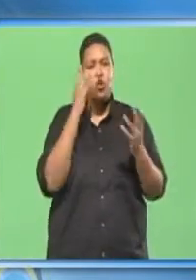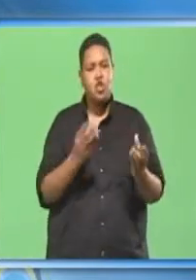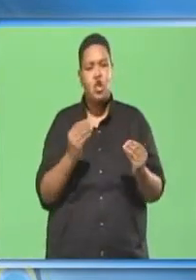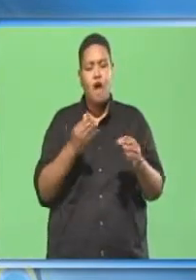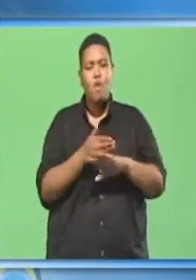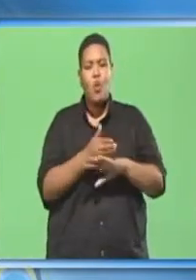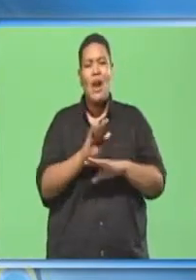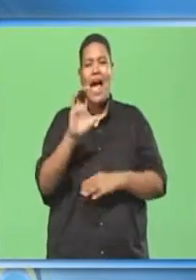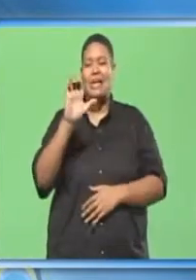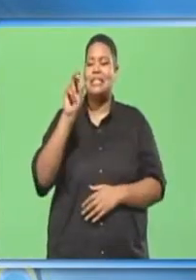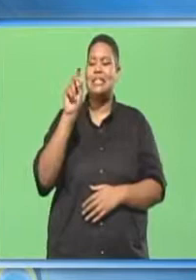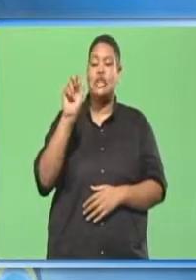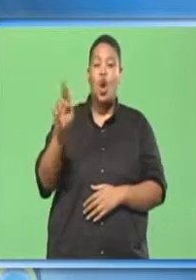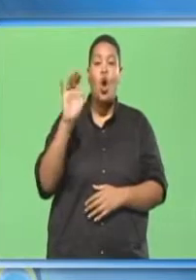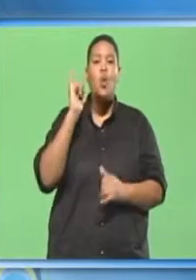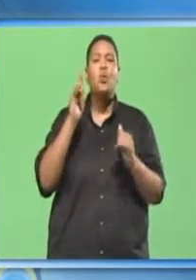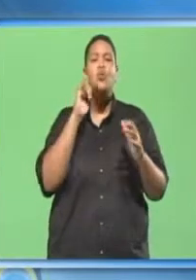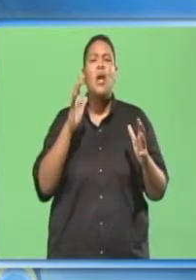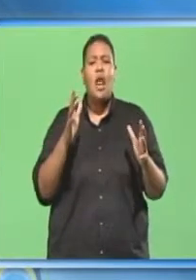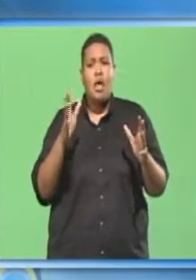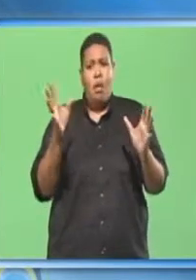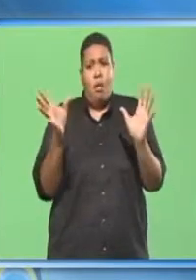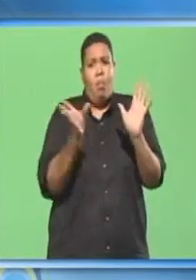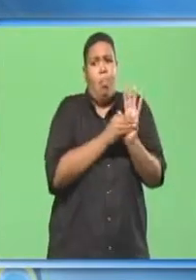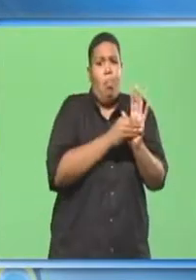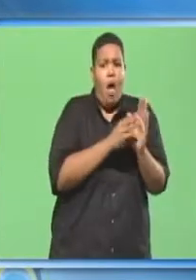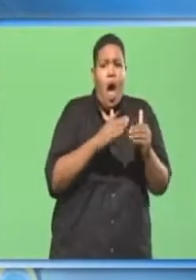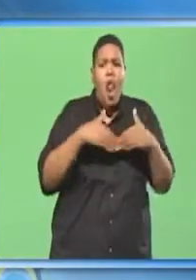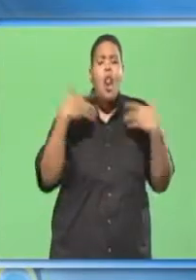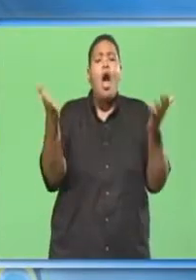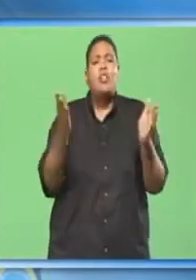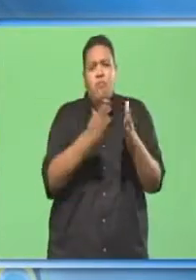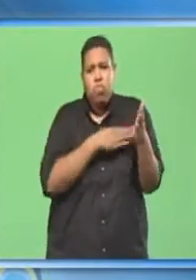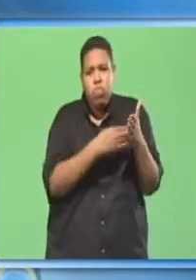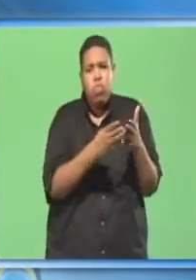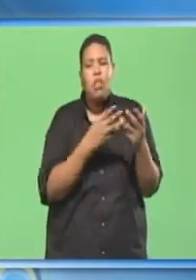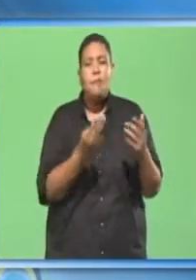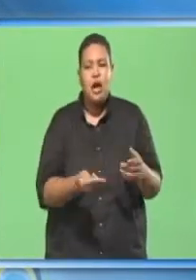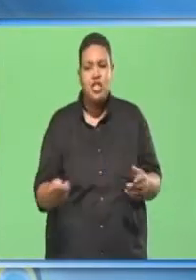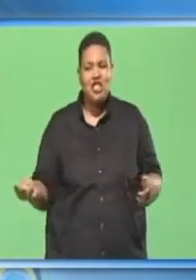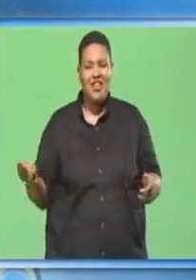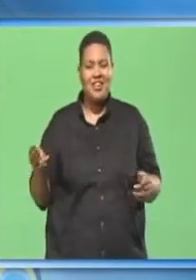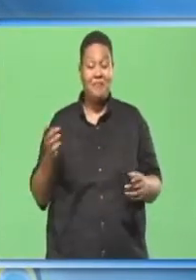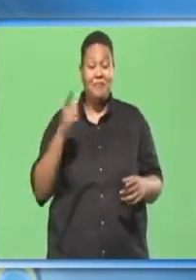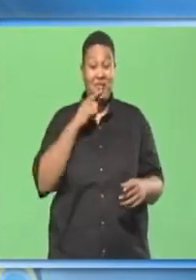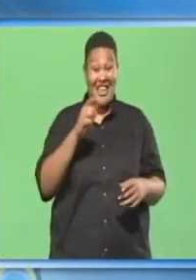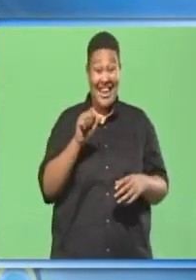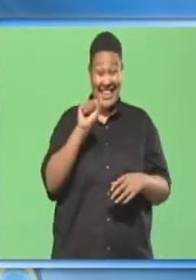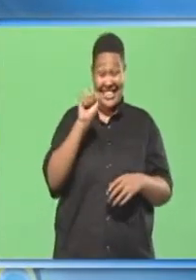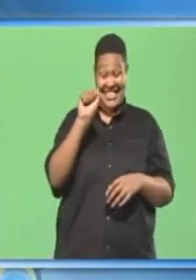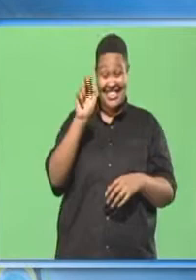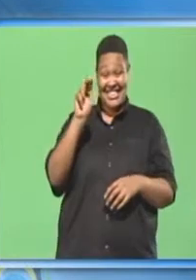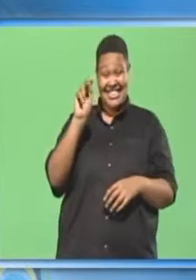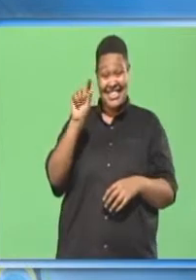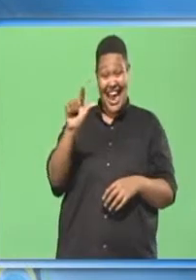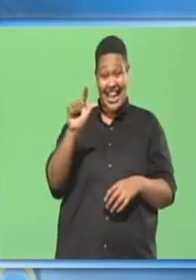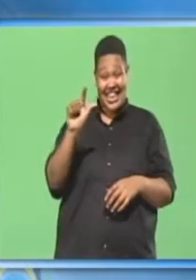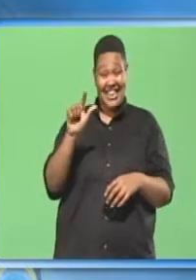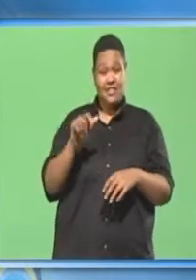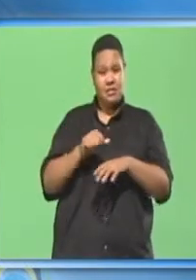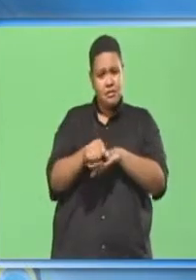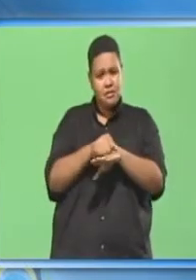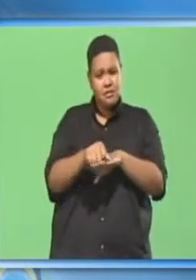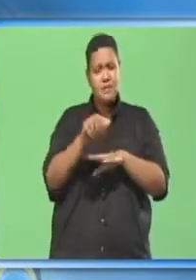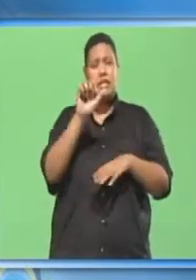such as cedar, which will absorb a lot of the finishing material. Sanding sealer also makes sanding between